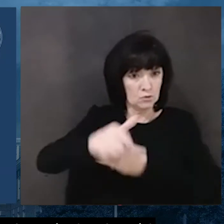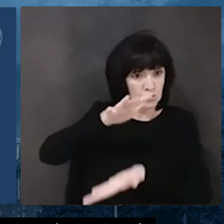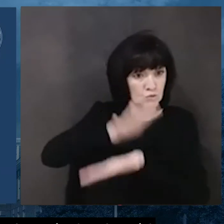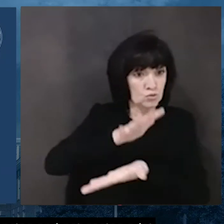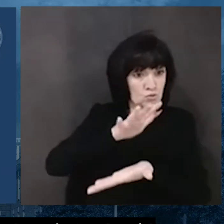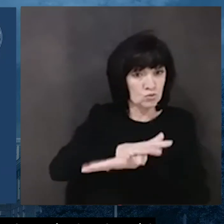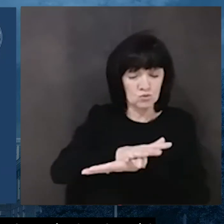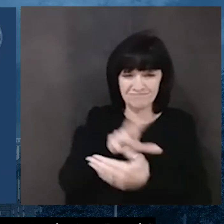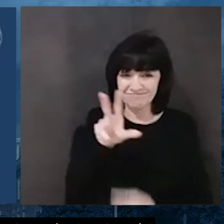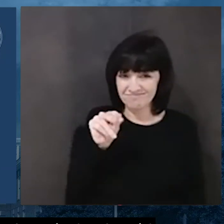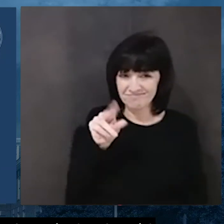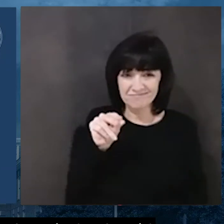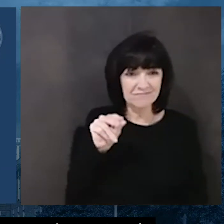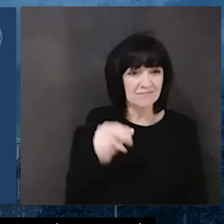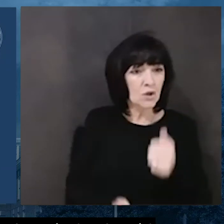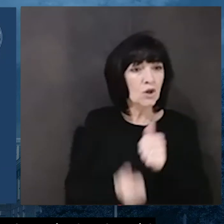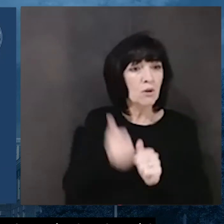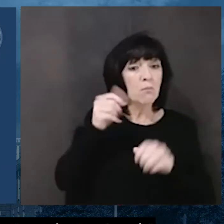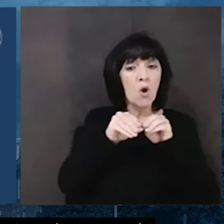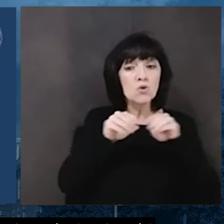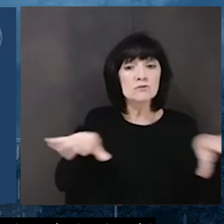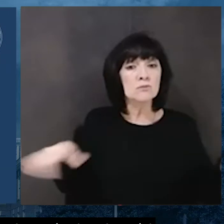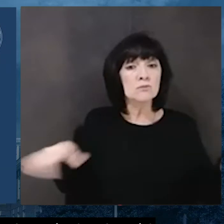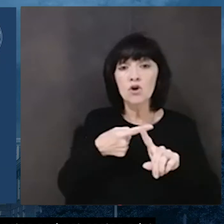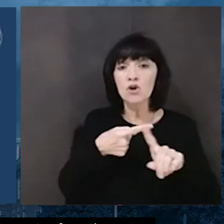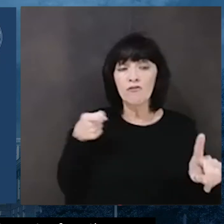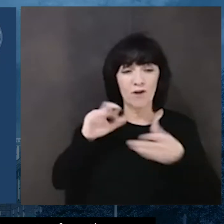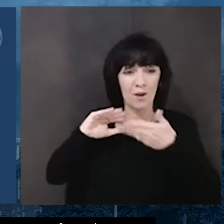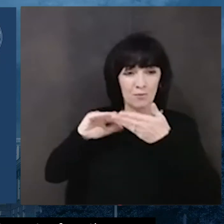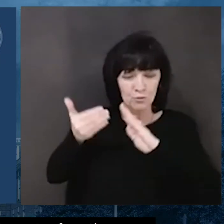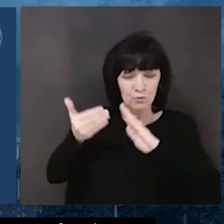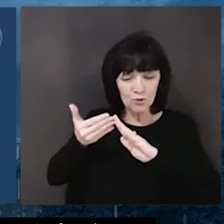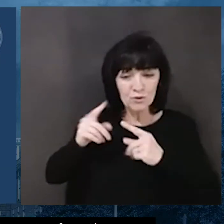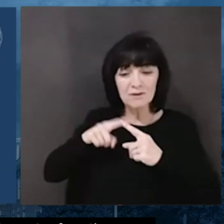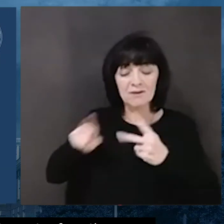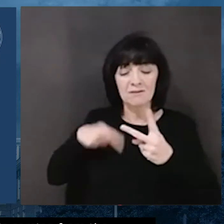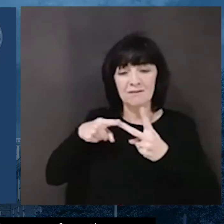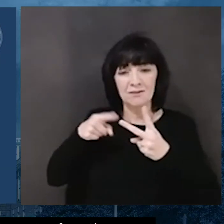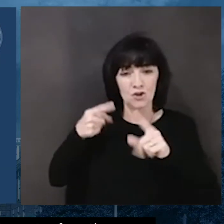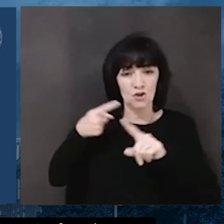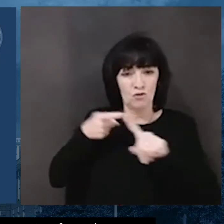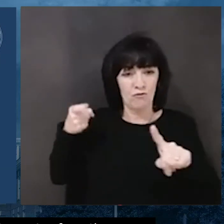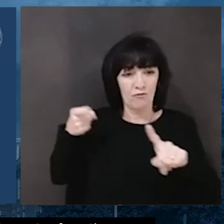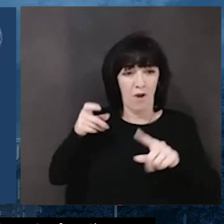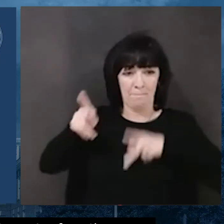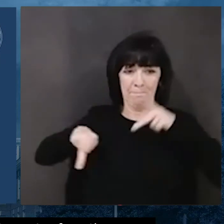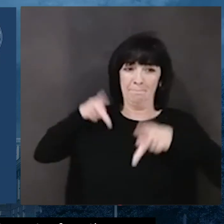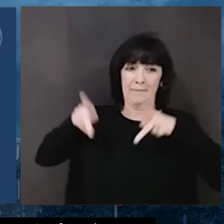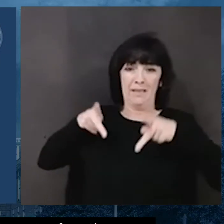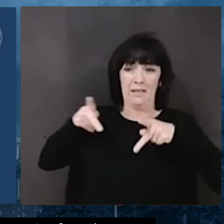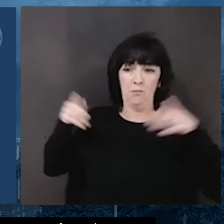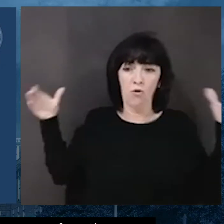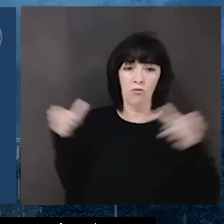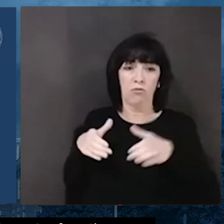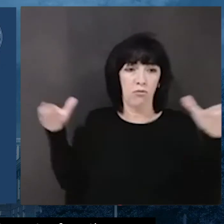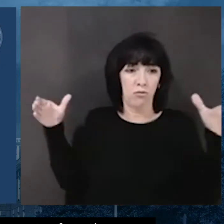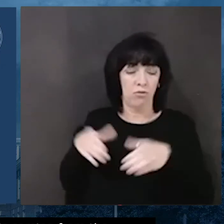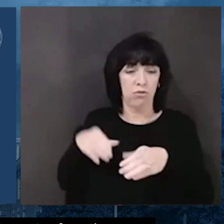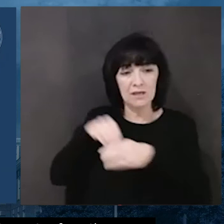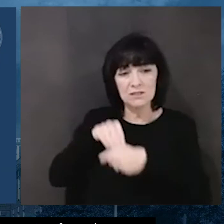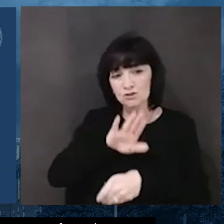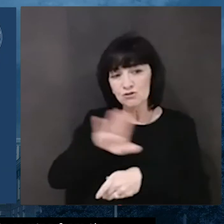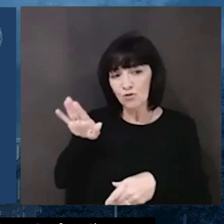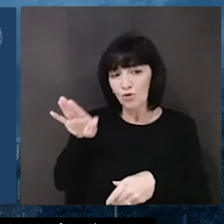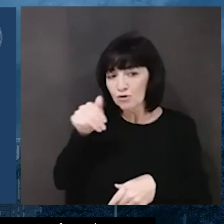from the community and informal social gatherings. It affects teachers, parents, and staff, to a lesser extent, children,